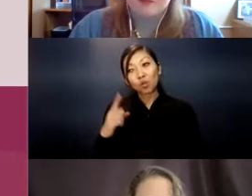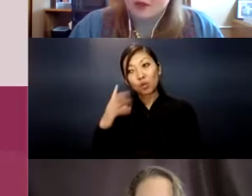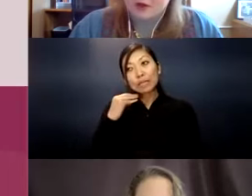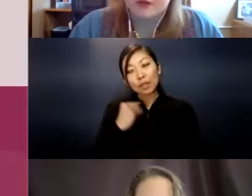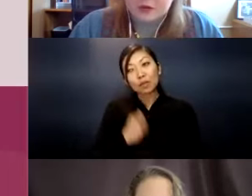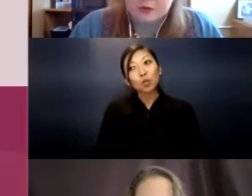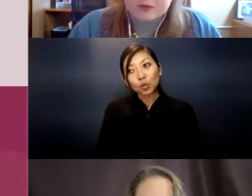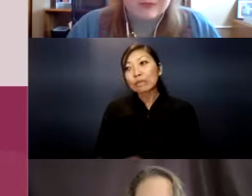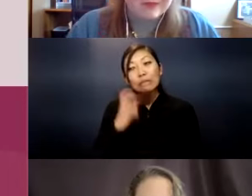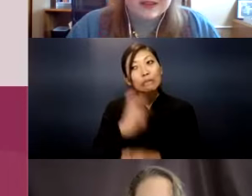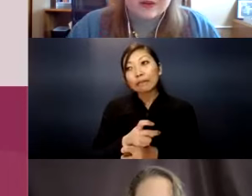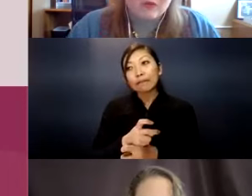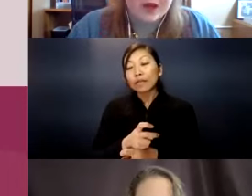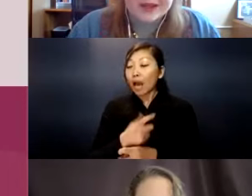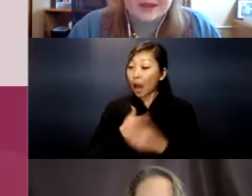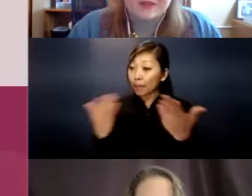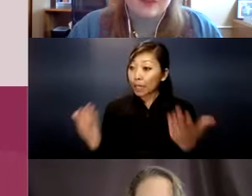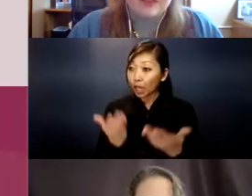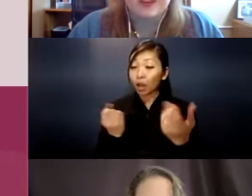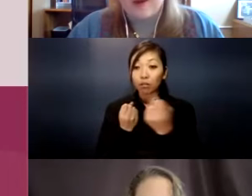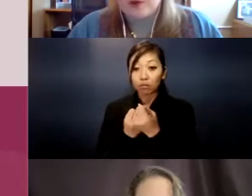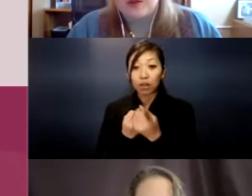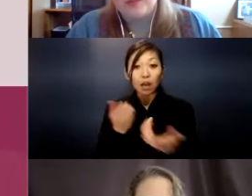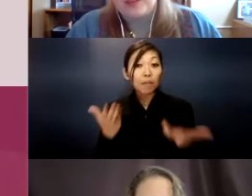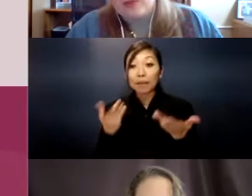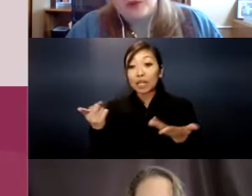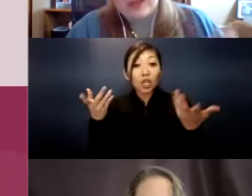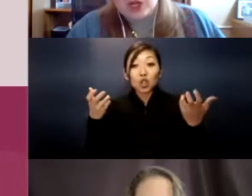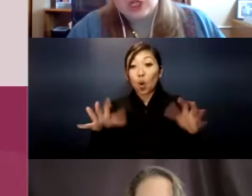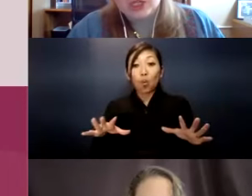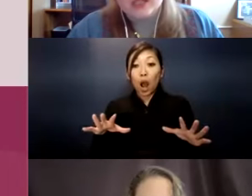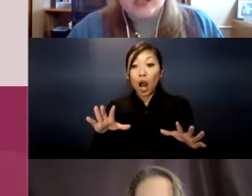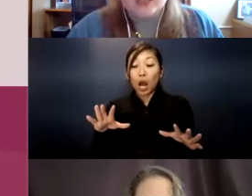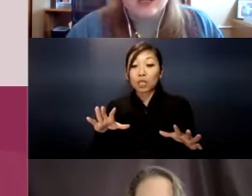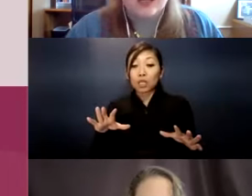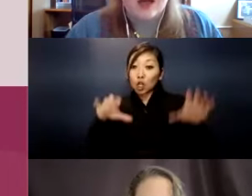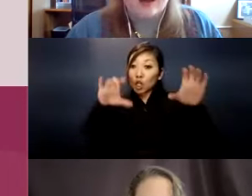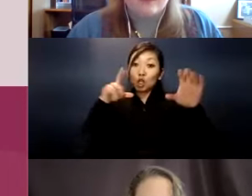I mean, I'm here for you." Maybe they don't want any specific outcome. They just want to be heard.